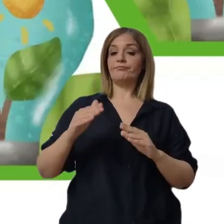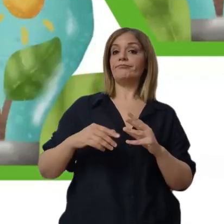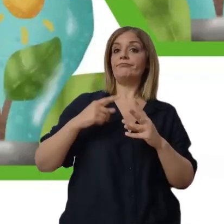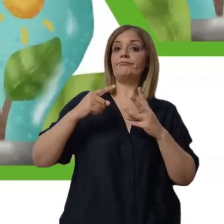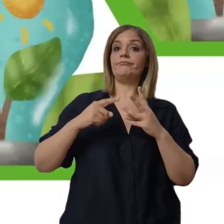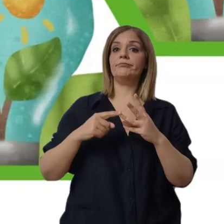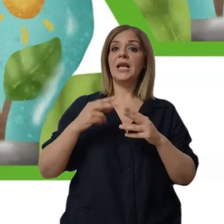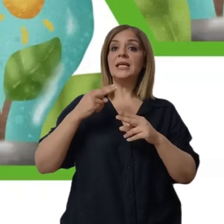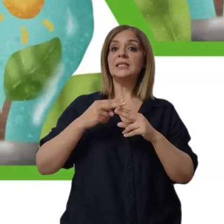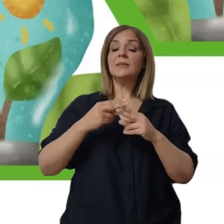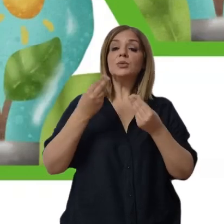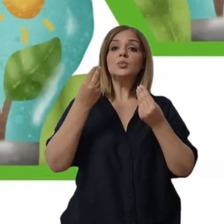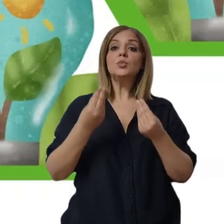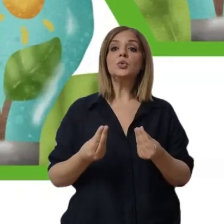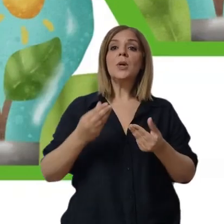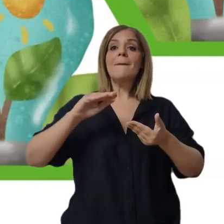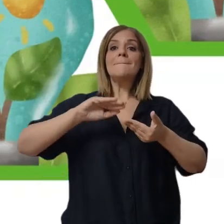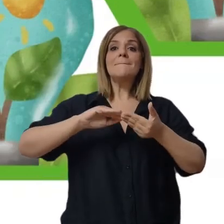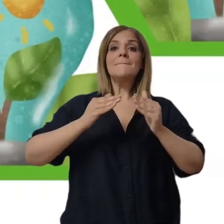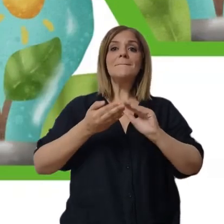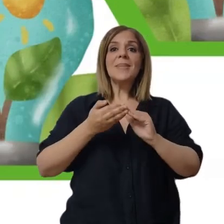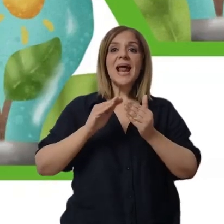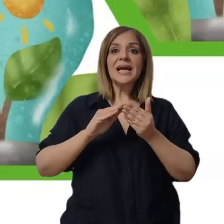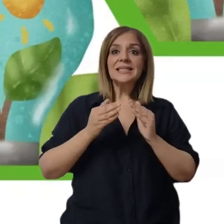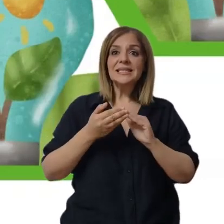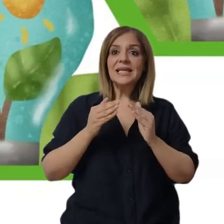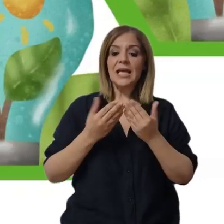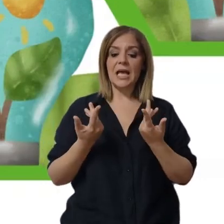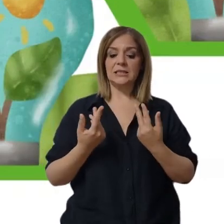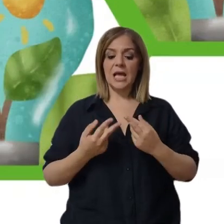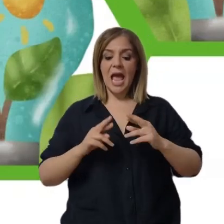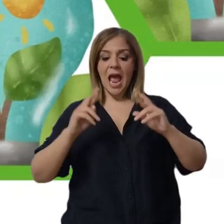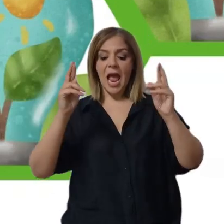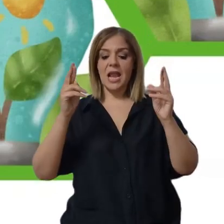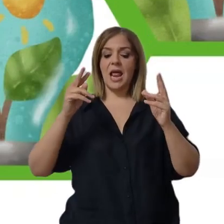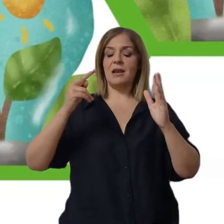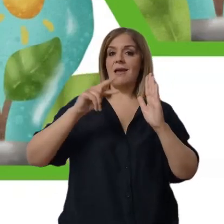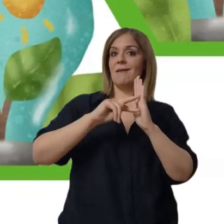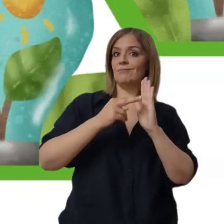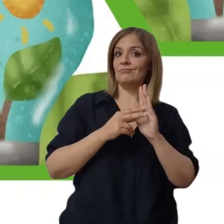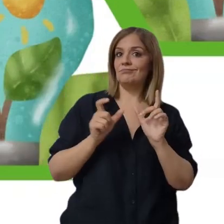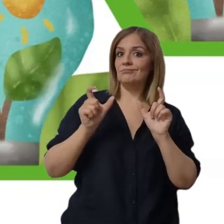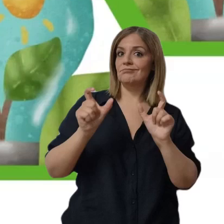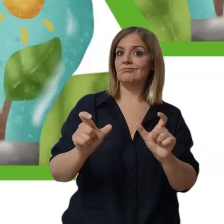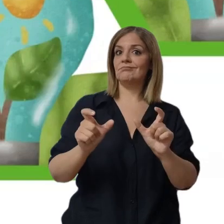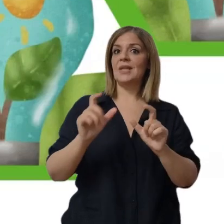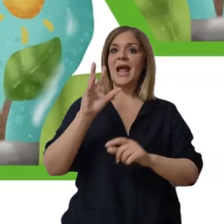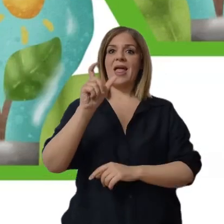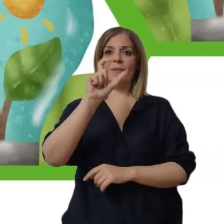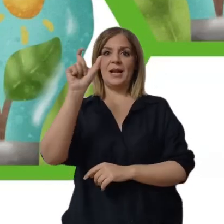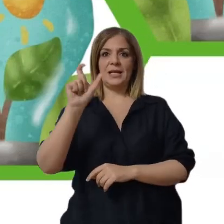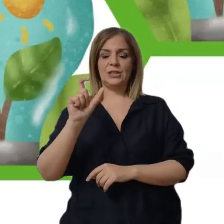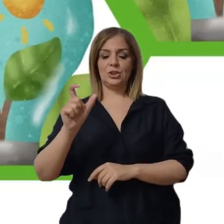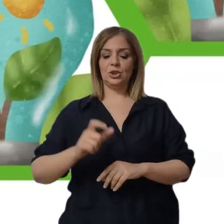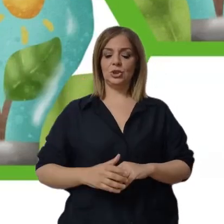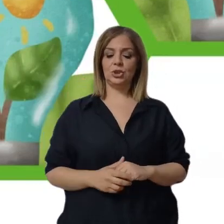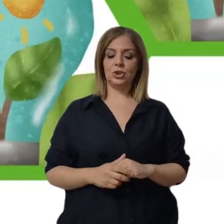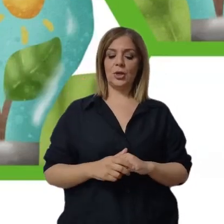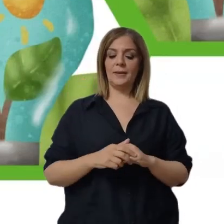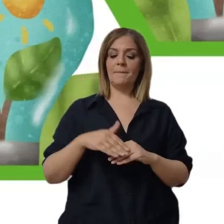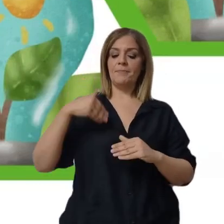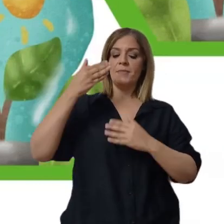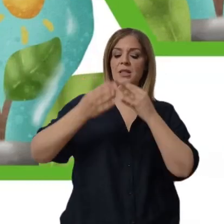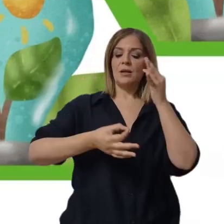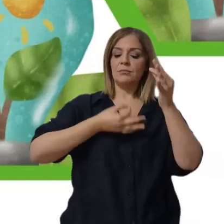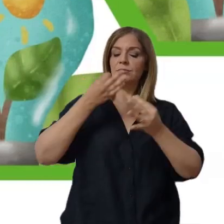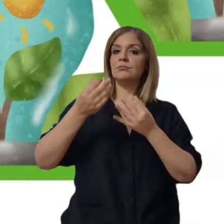Then subject 3 is good energy efficiency practices in everyday life. And then we